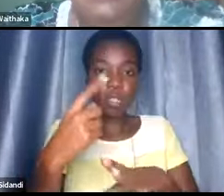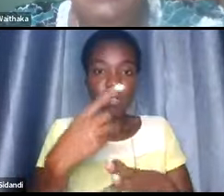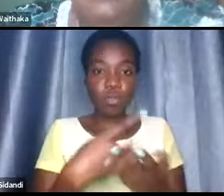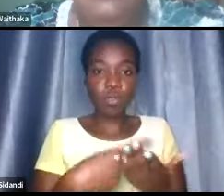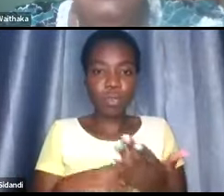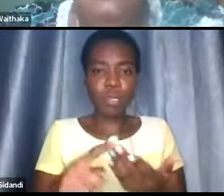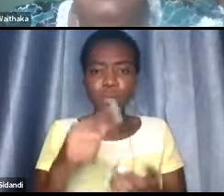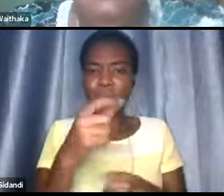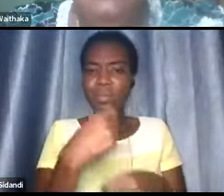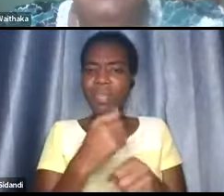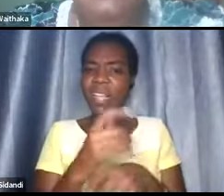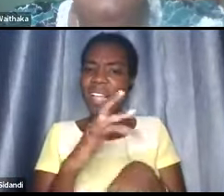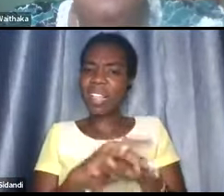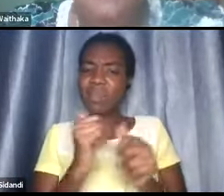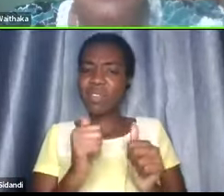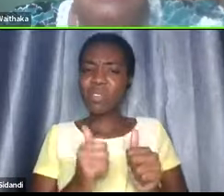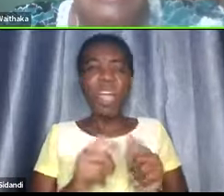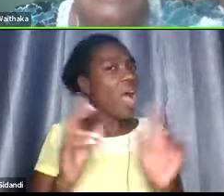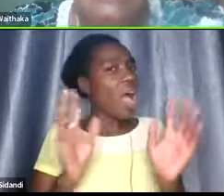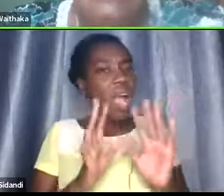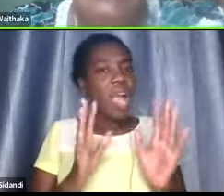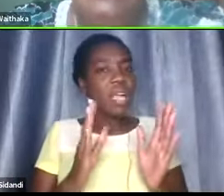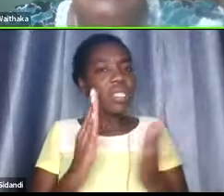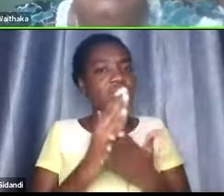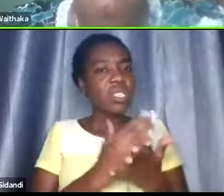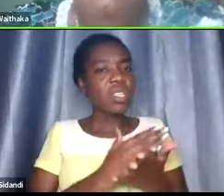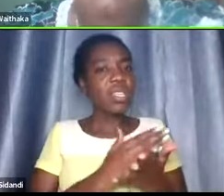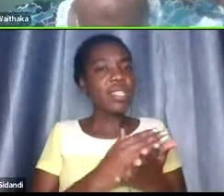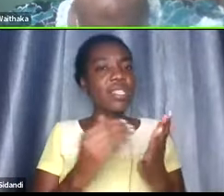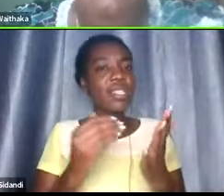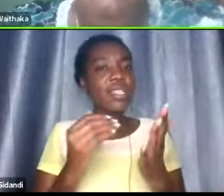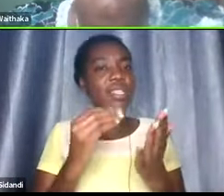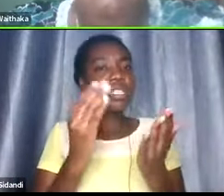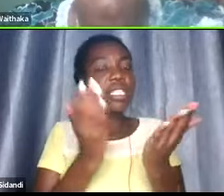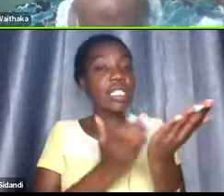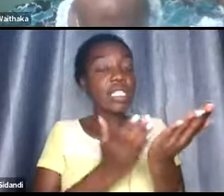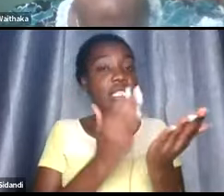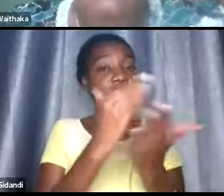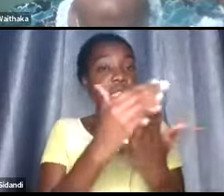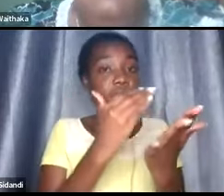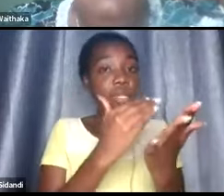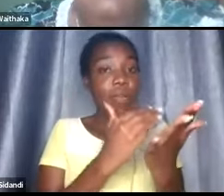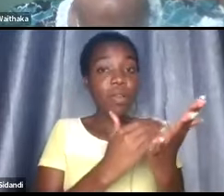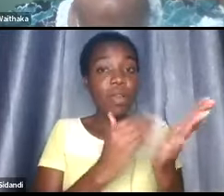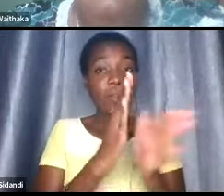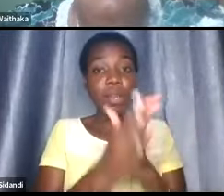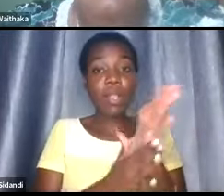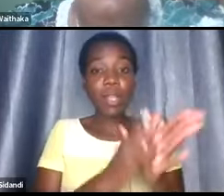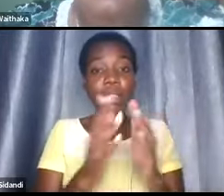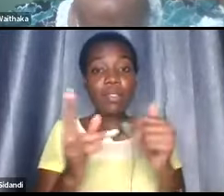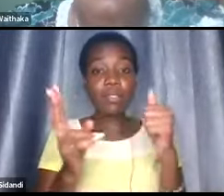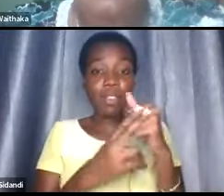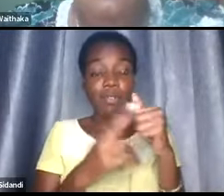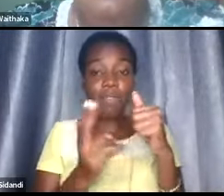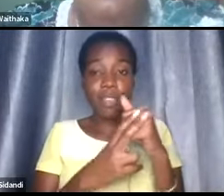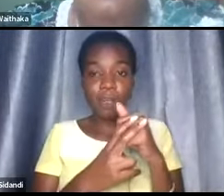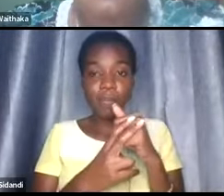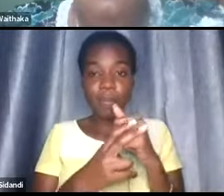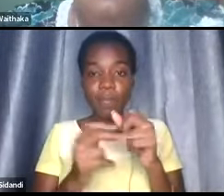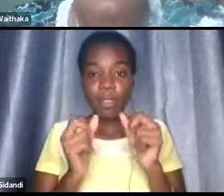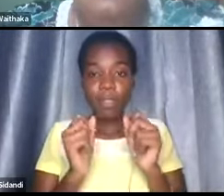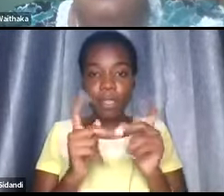The session is on 7th. 7th, yeah, 7th. And okay, so